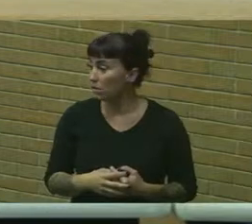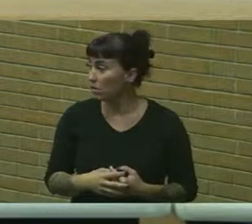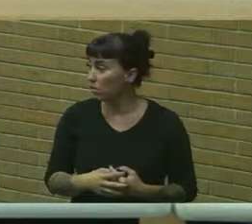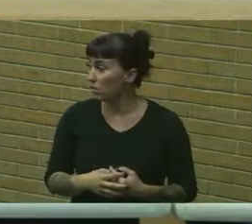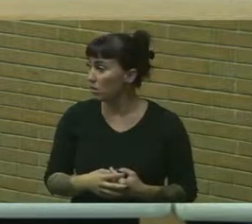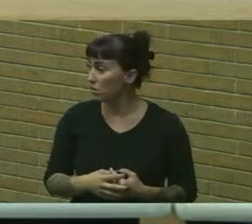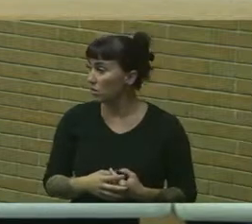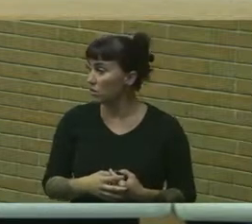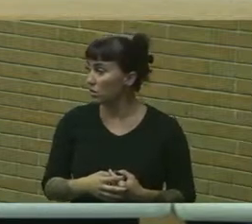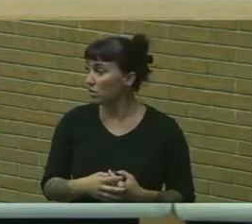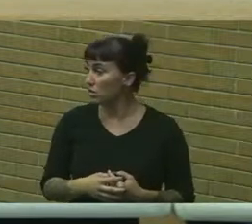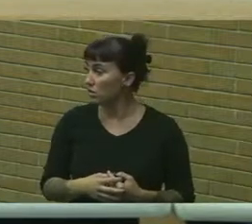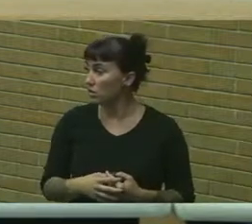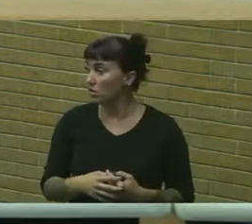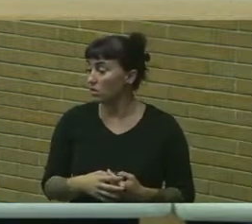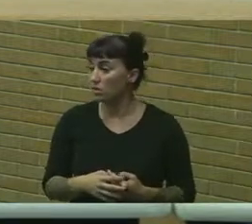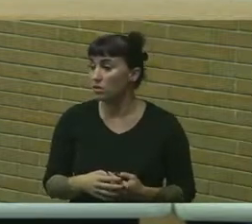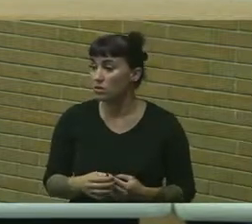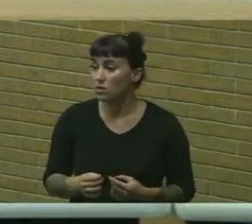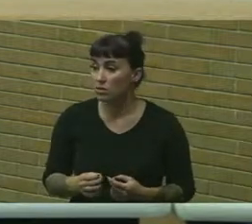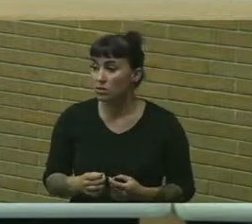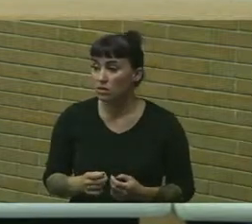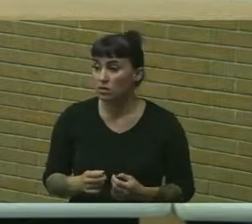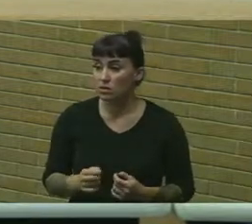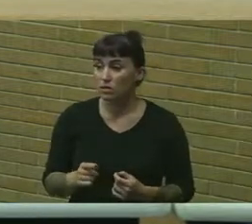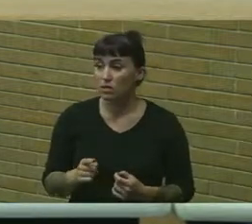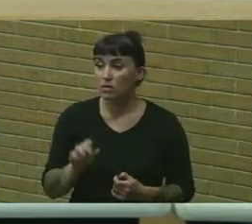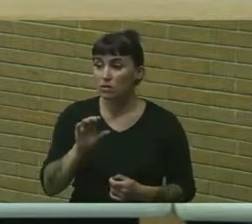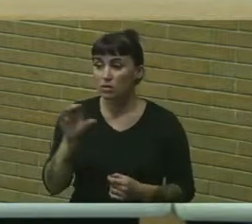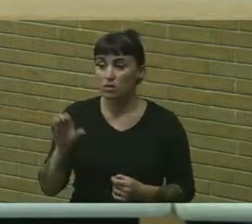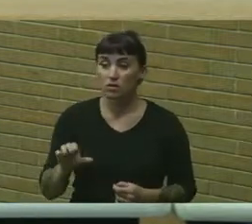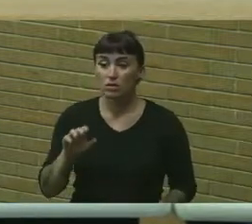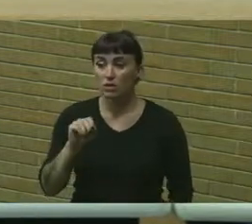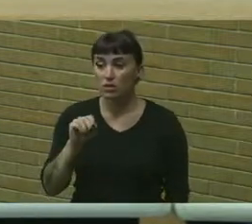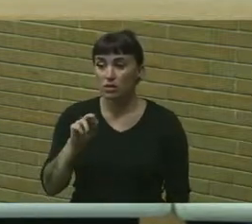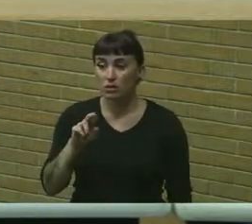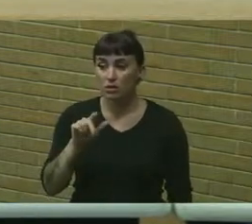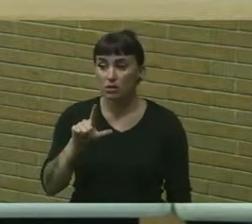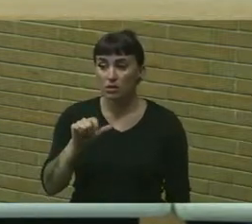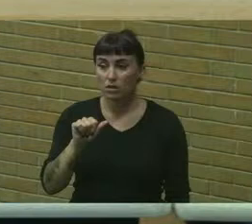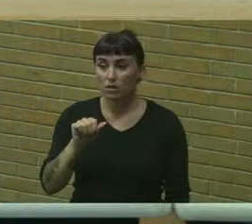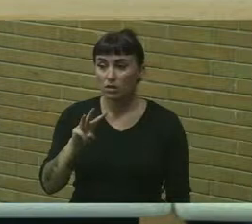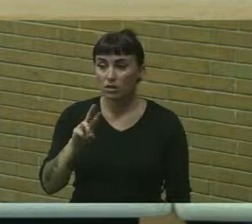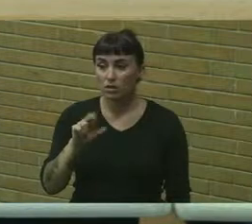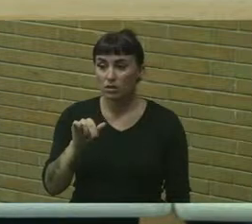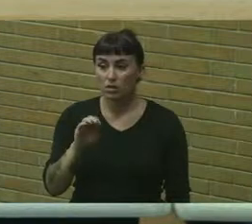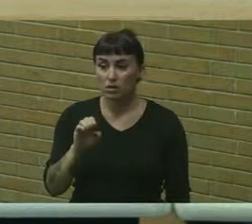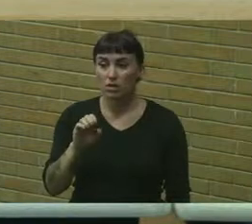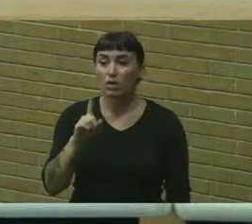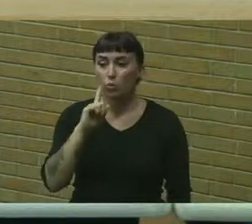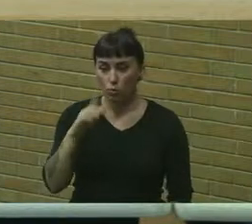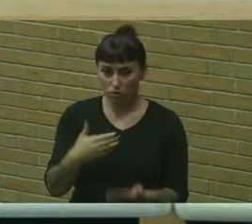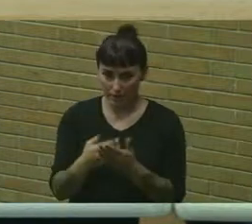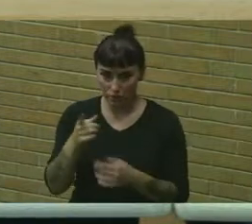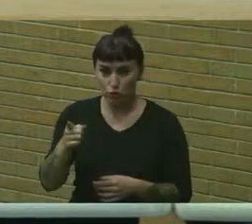Okay, then we're going to go to the Zoom. Mr. Lawrence, we'll get to you though. We'll get to you.